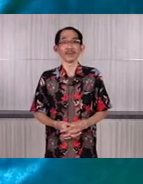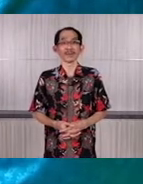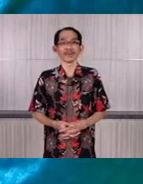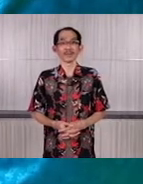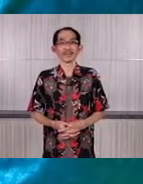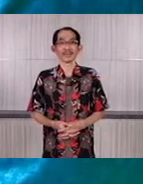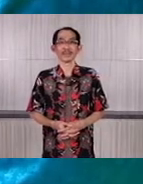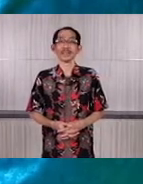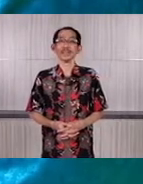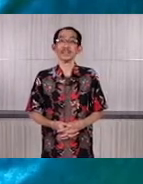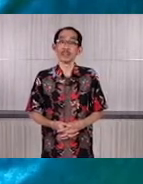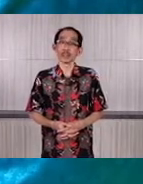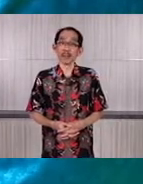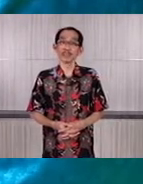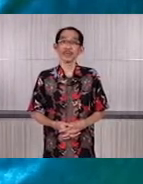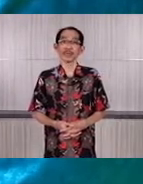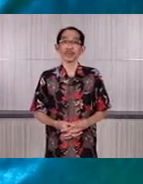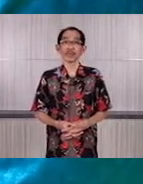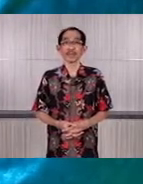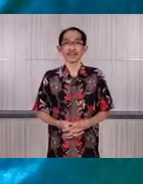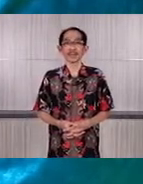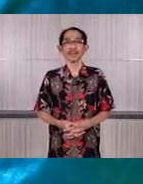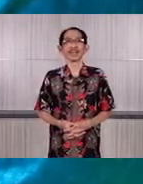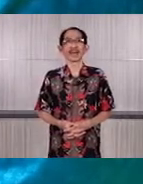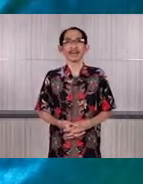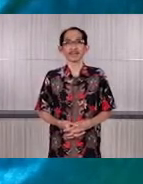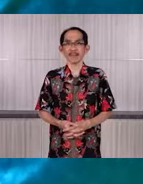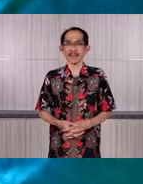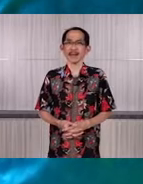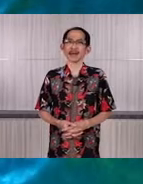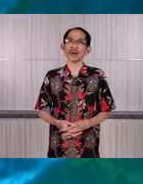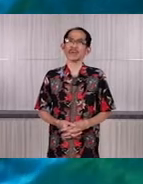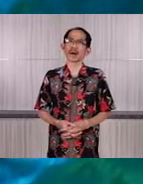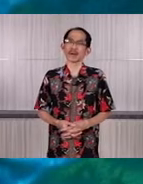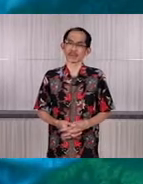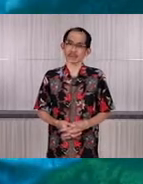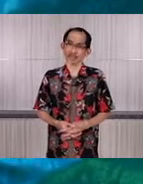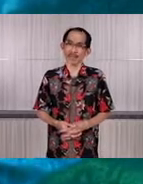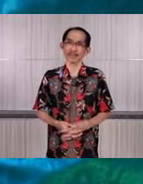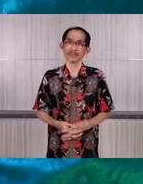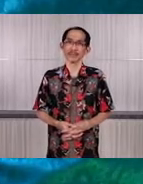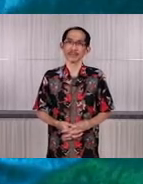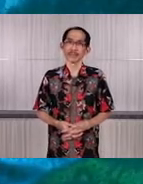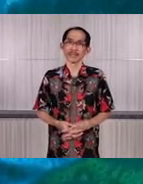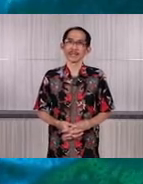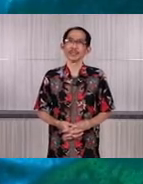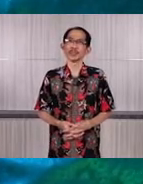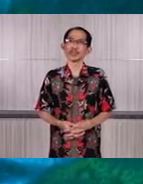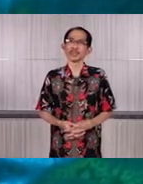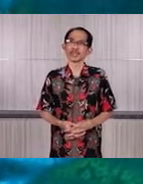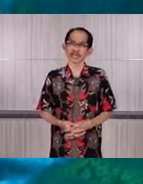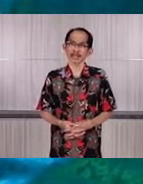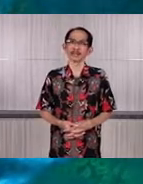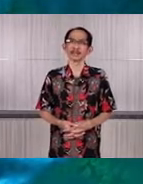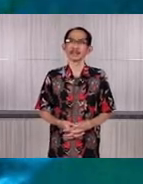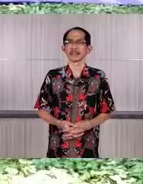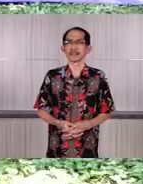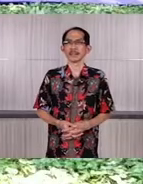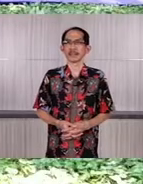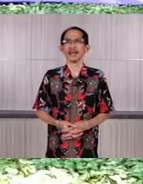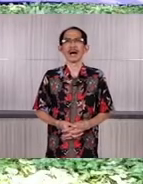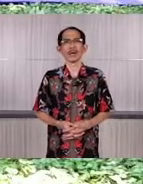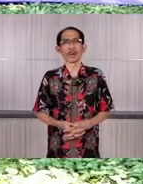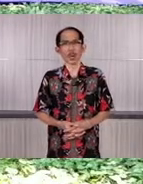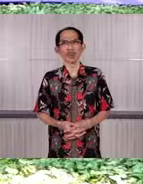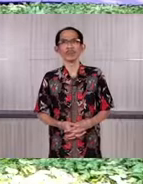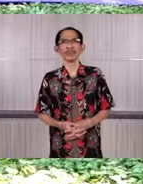Self-love is the best way we can take care of ourselves, is to be settled